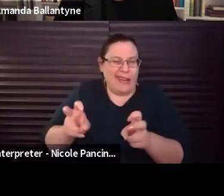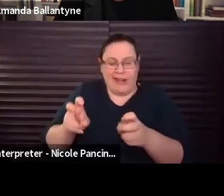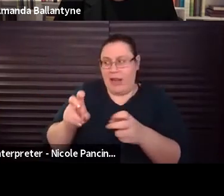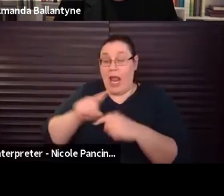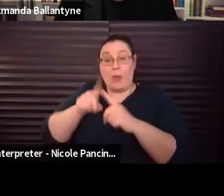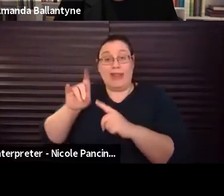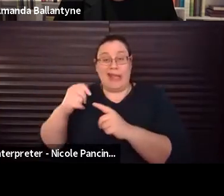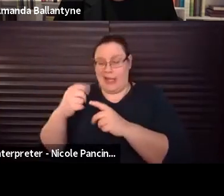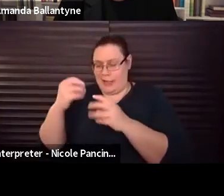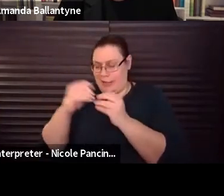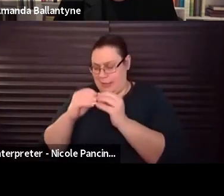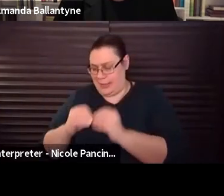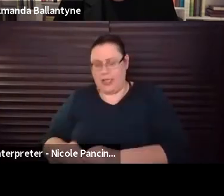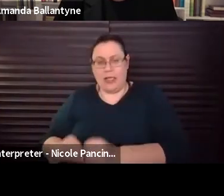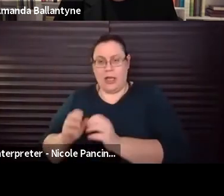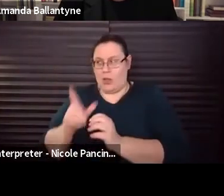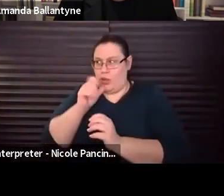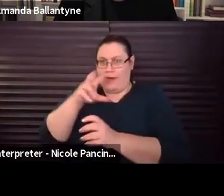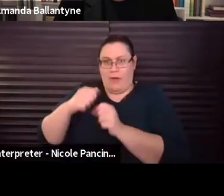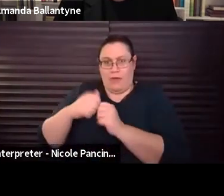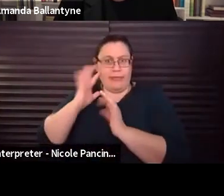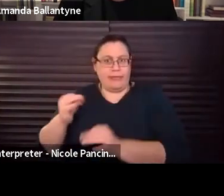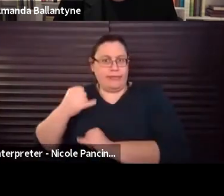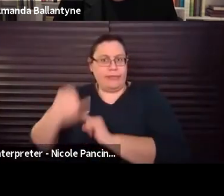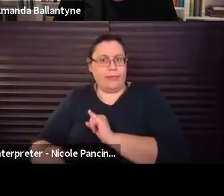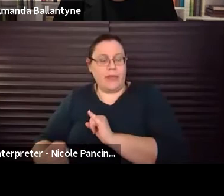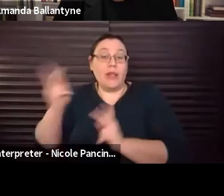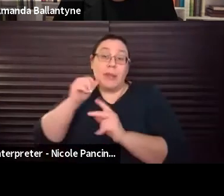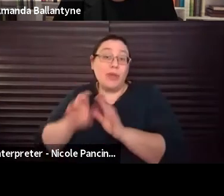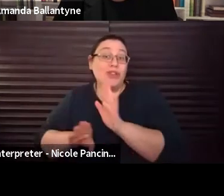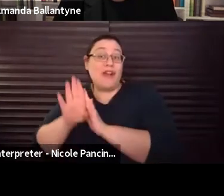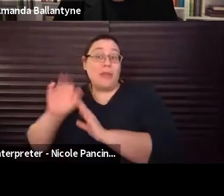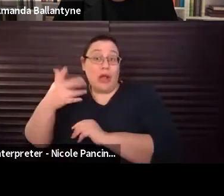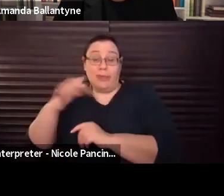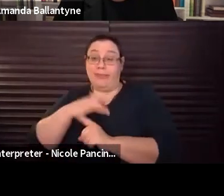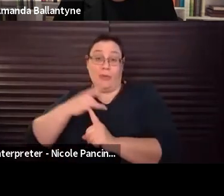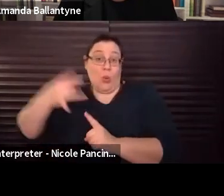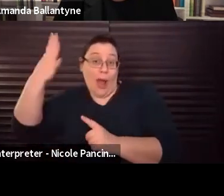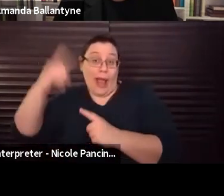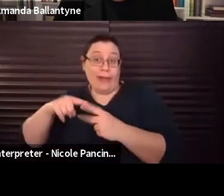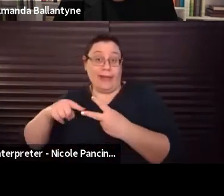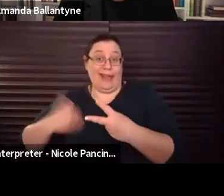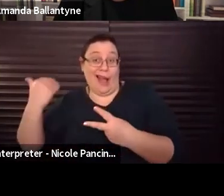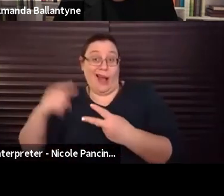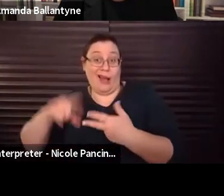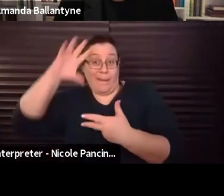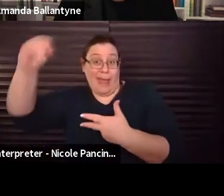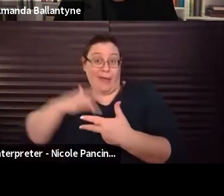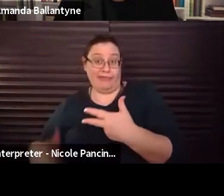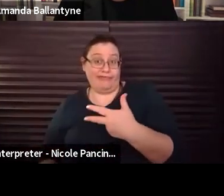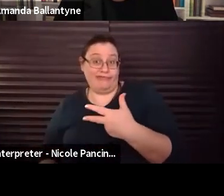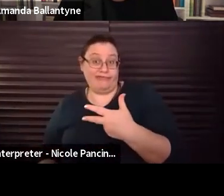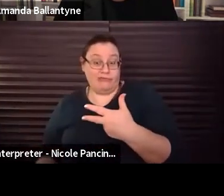crunched. And largely the group of people who build these algorithms are white, they're young, they're male. And so there's not